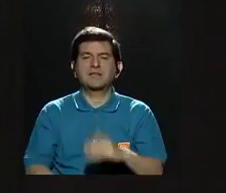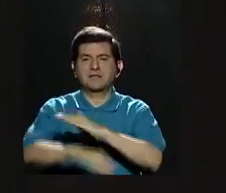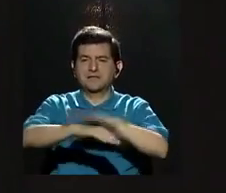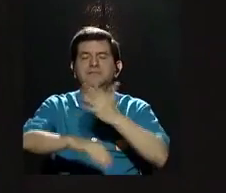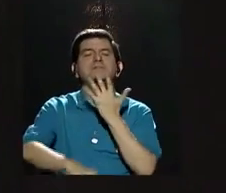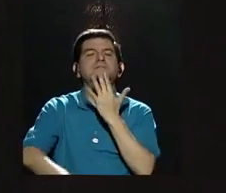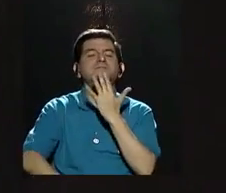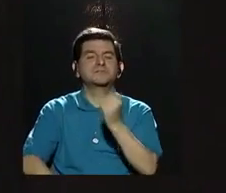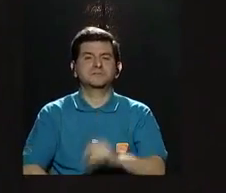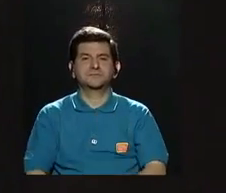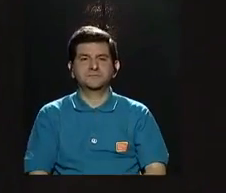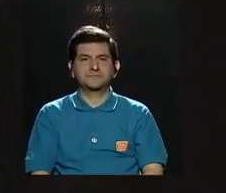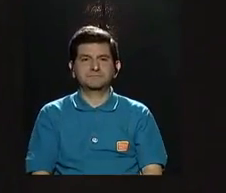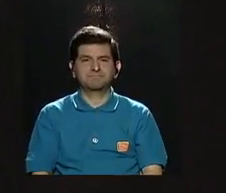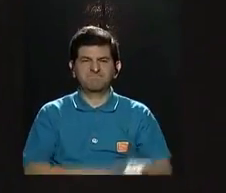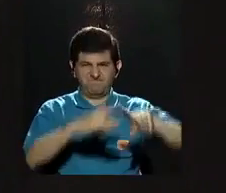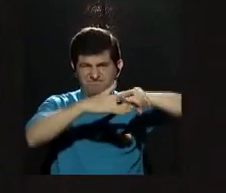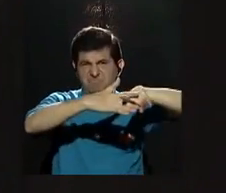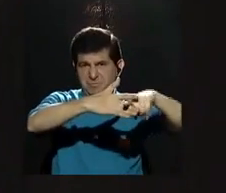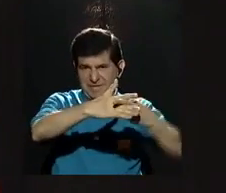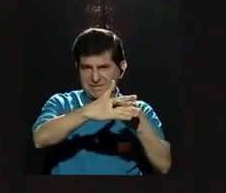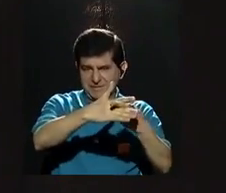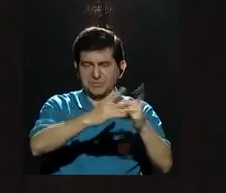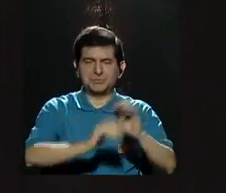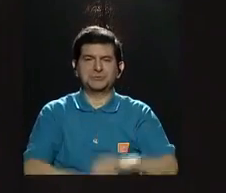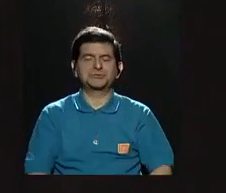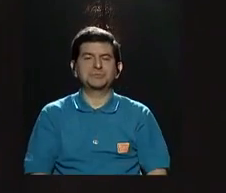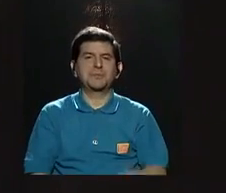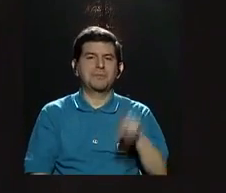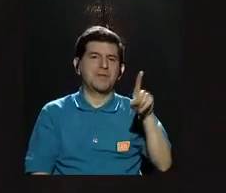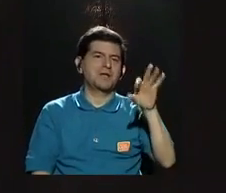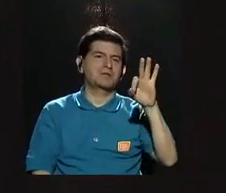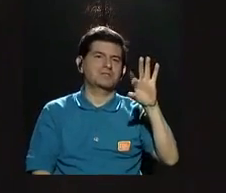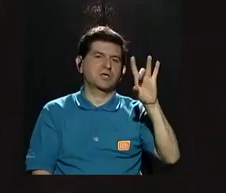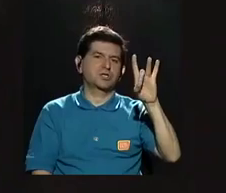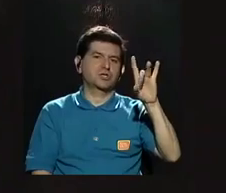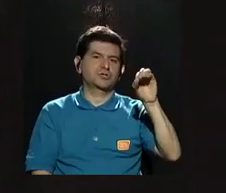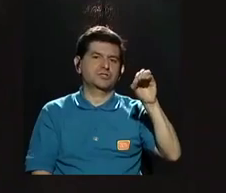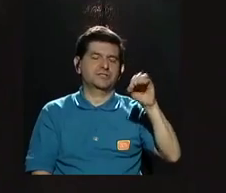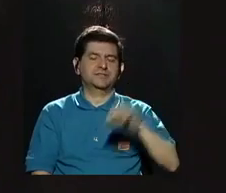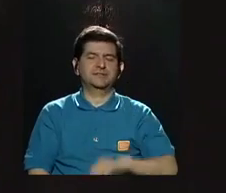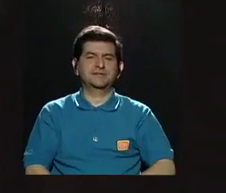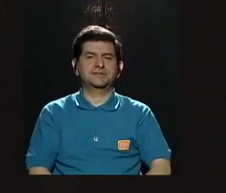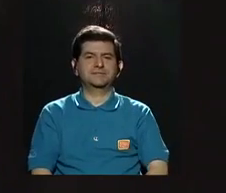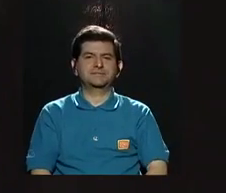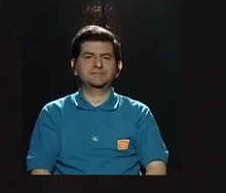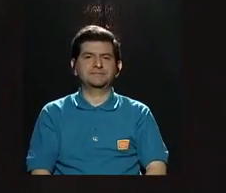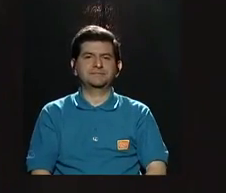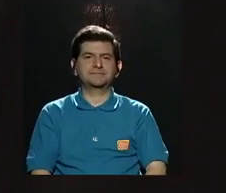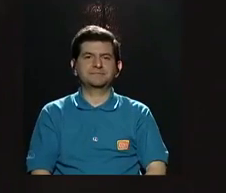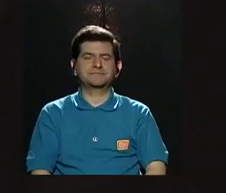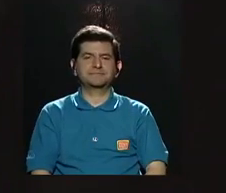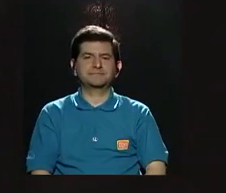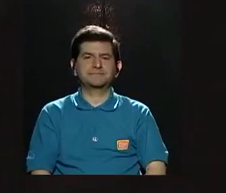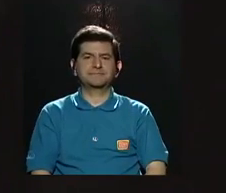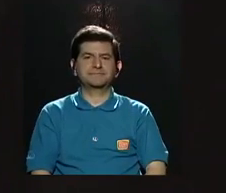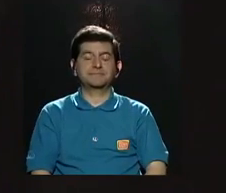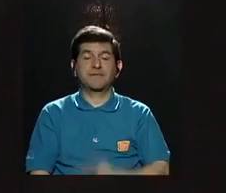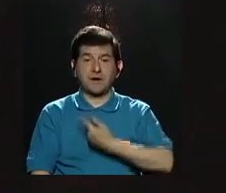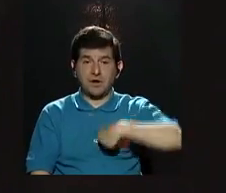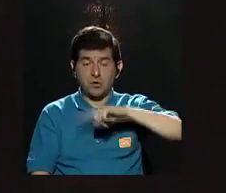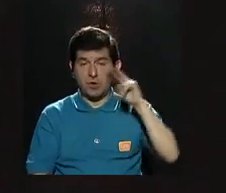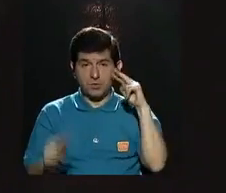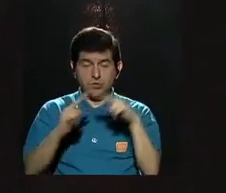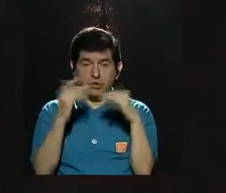So let's begin with the period of the 1980s, which marks what we know now as the last